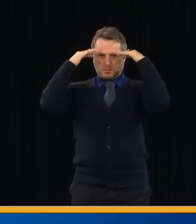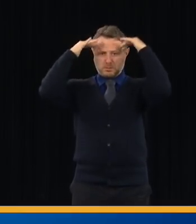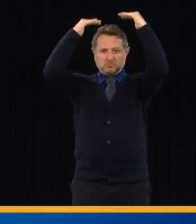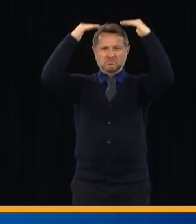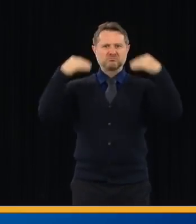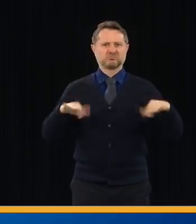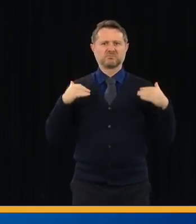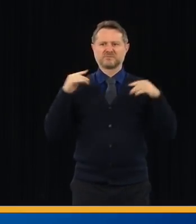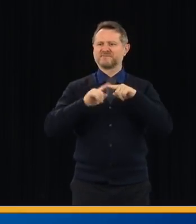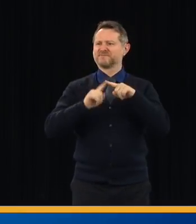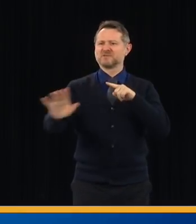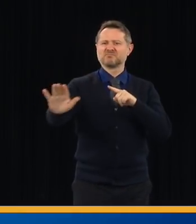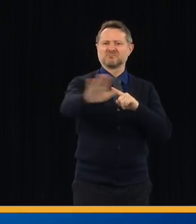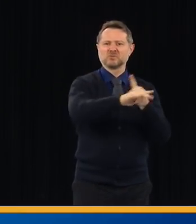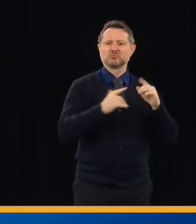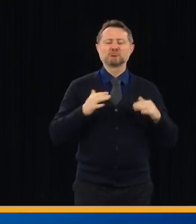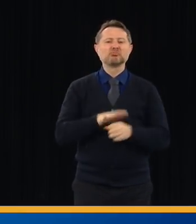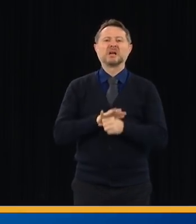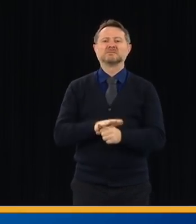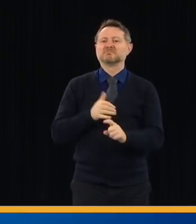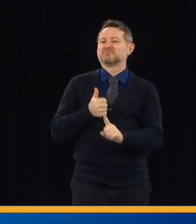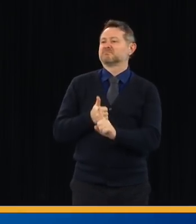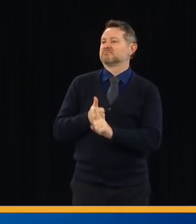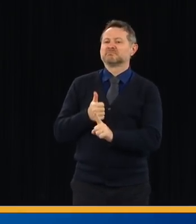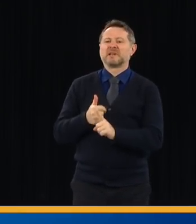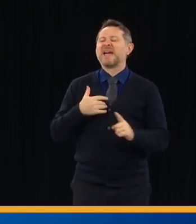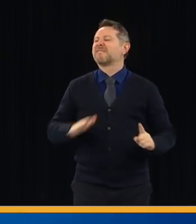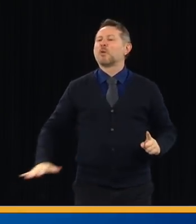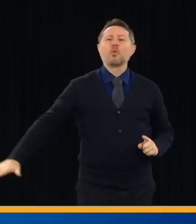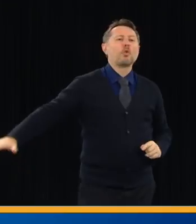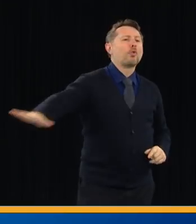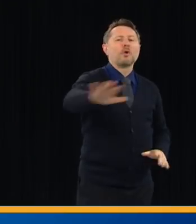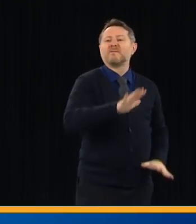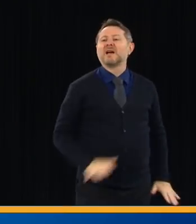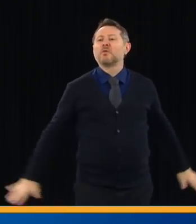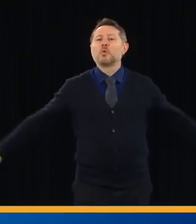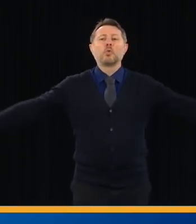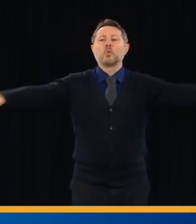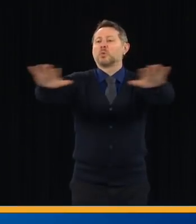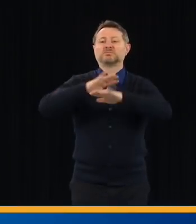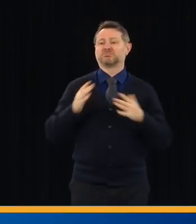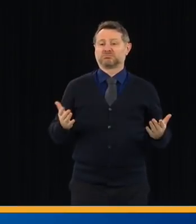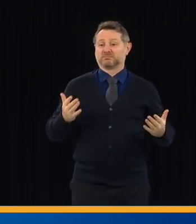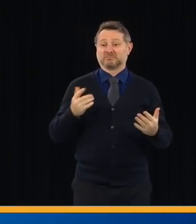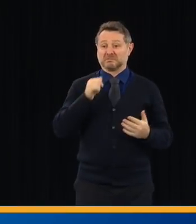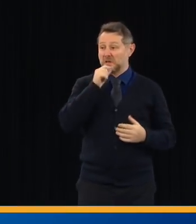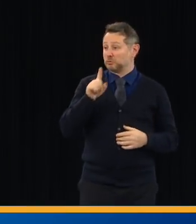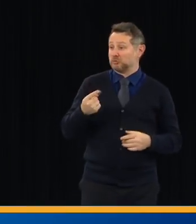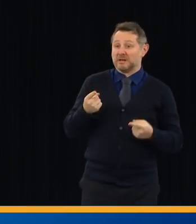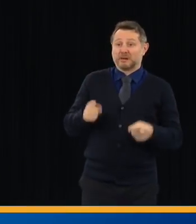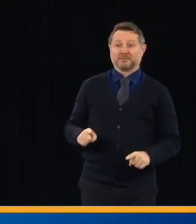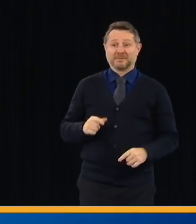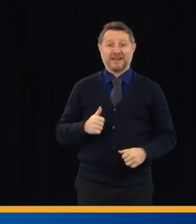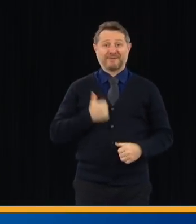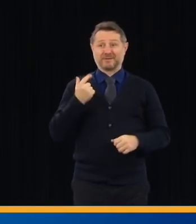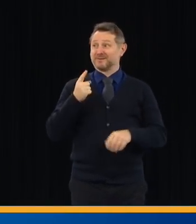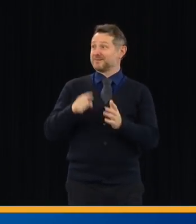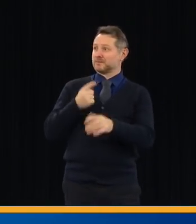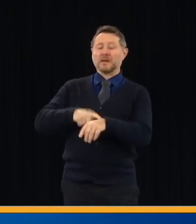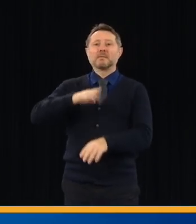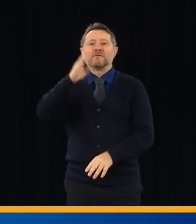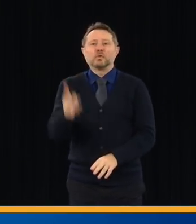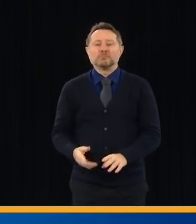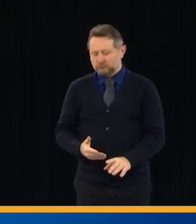this country, this state, in a way nothing else has, frankly, in my lifetime. It stresses us on every level.